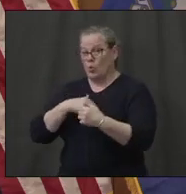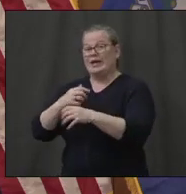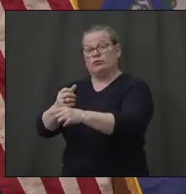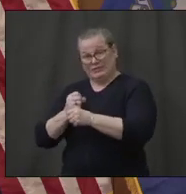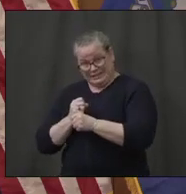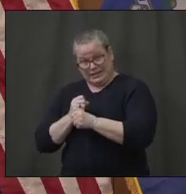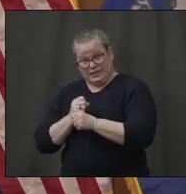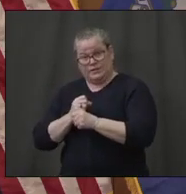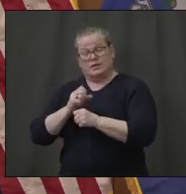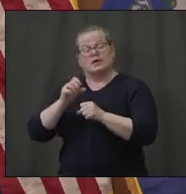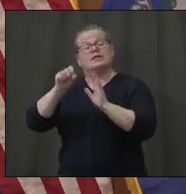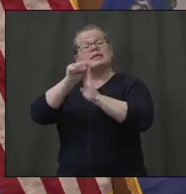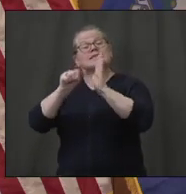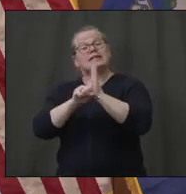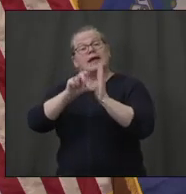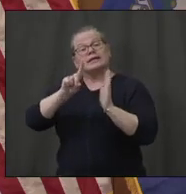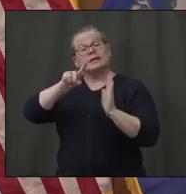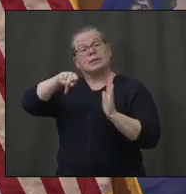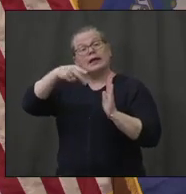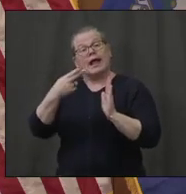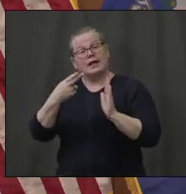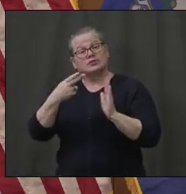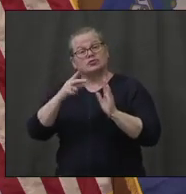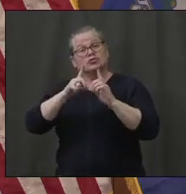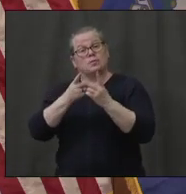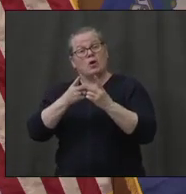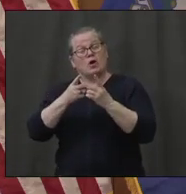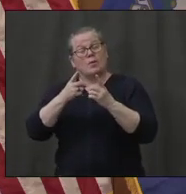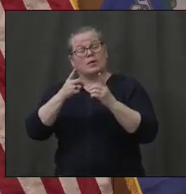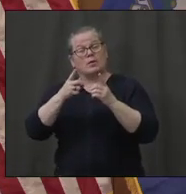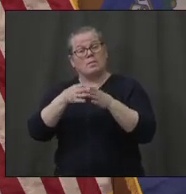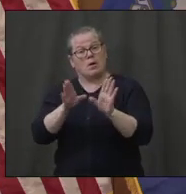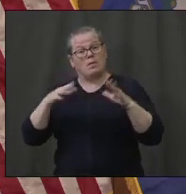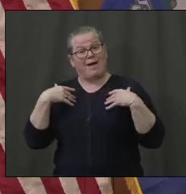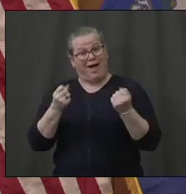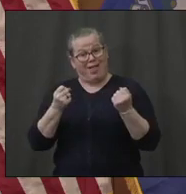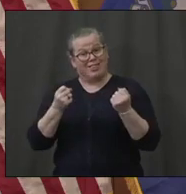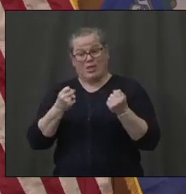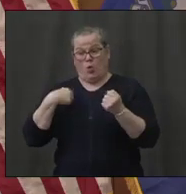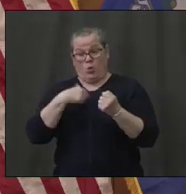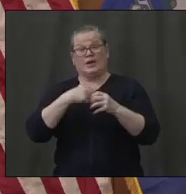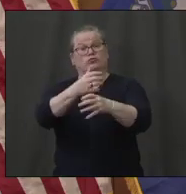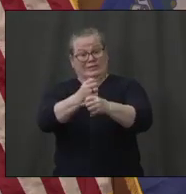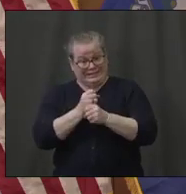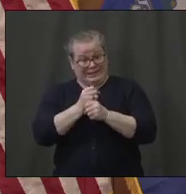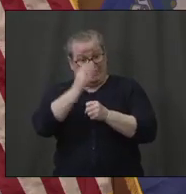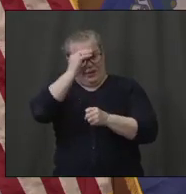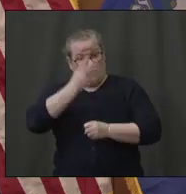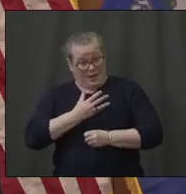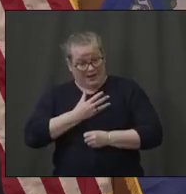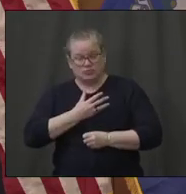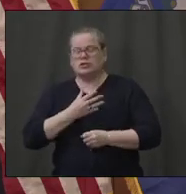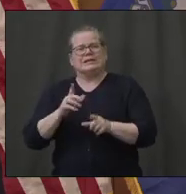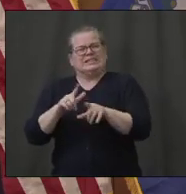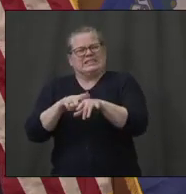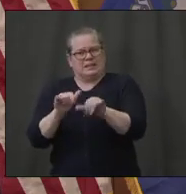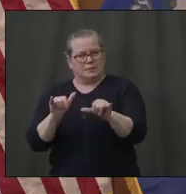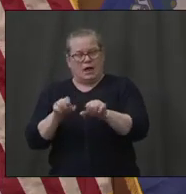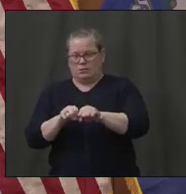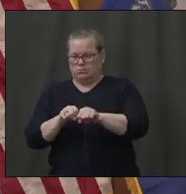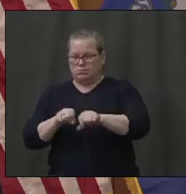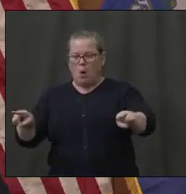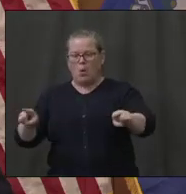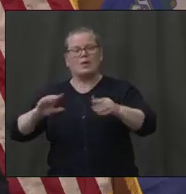it. There's no delay. We share the same system. All of our local health directors are part of our electronic